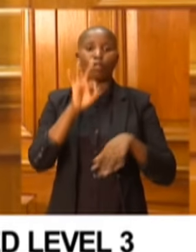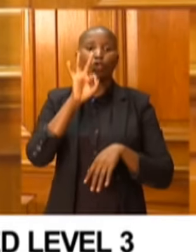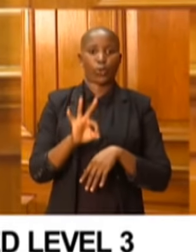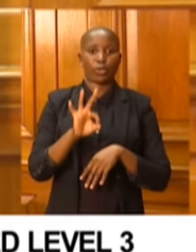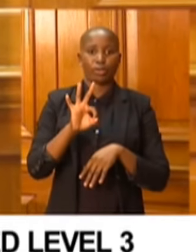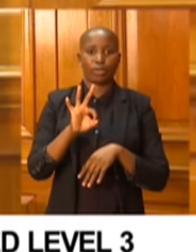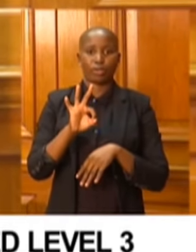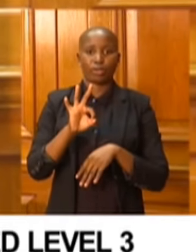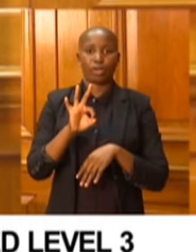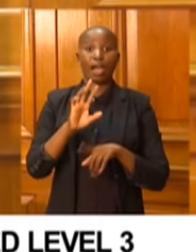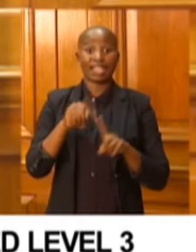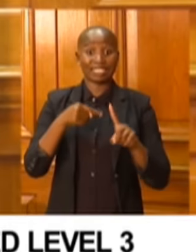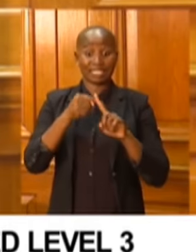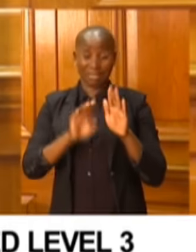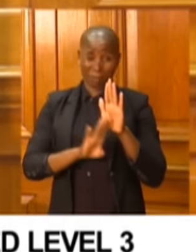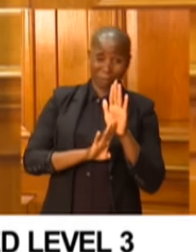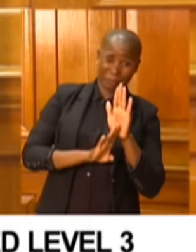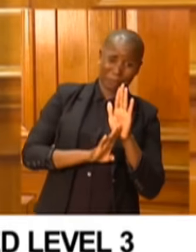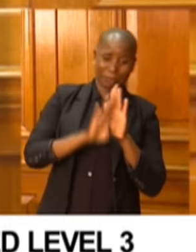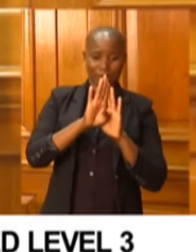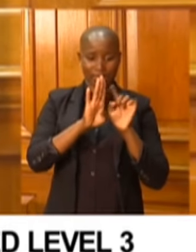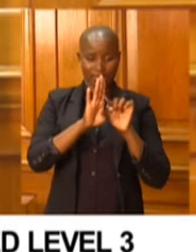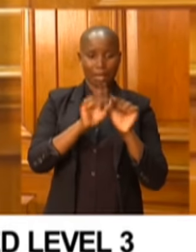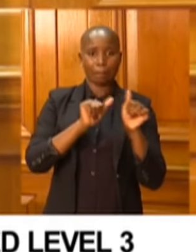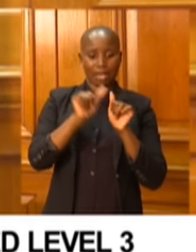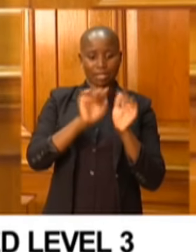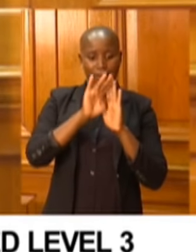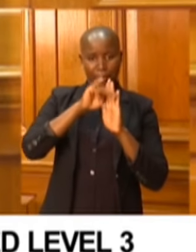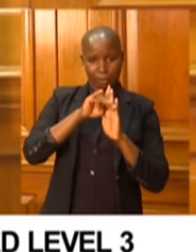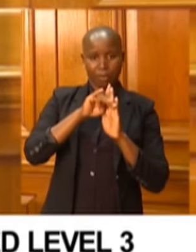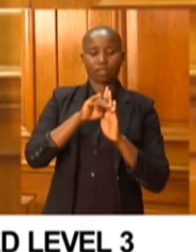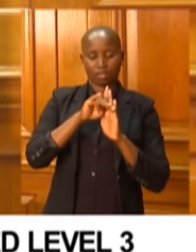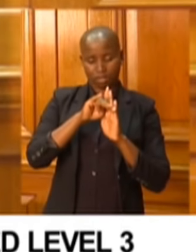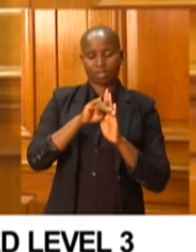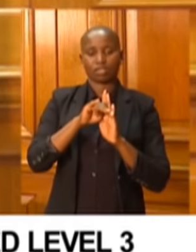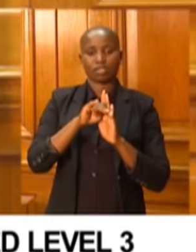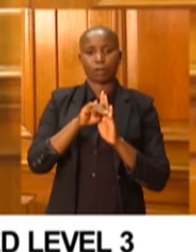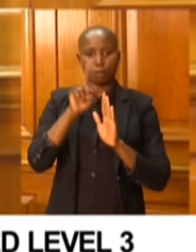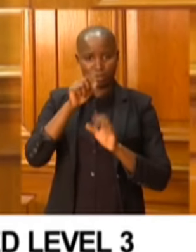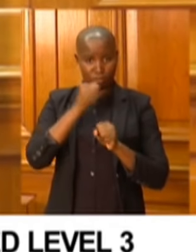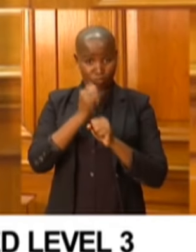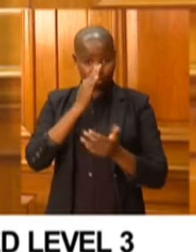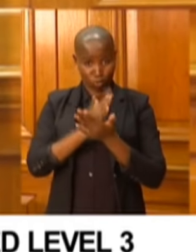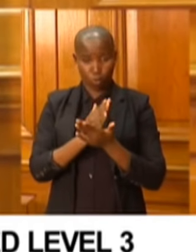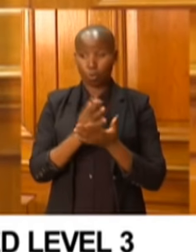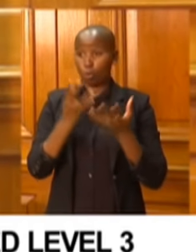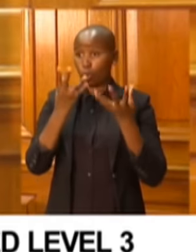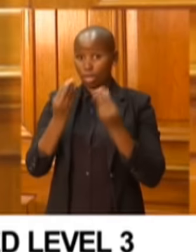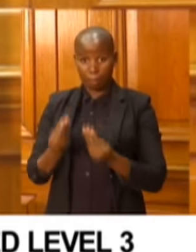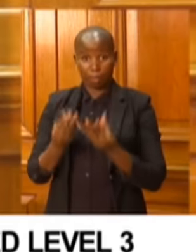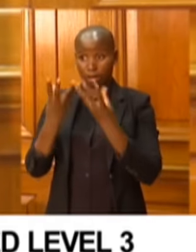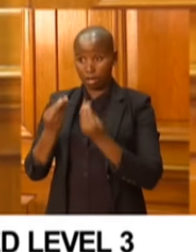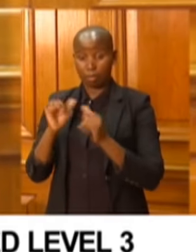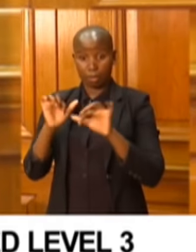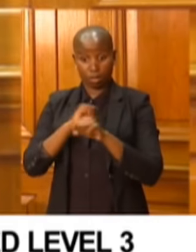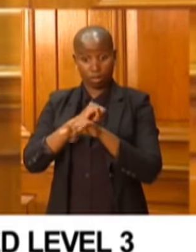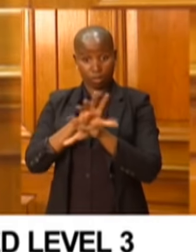have passed the peak of new infections and we are certain that the rate of transmission has